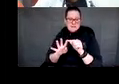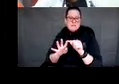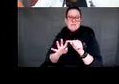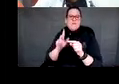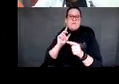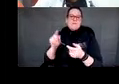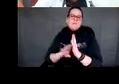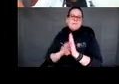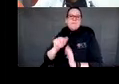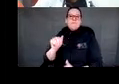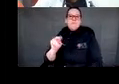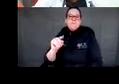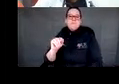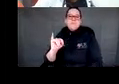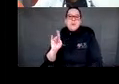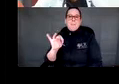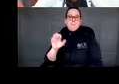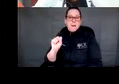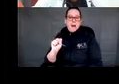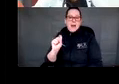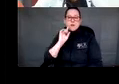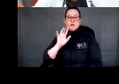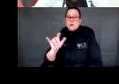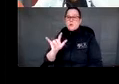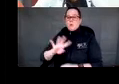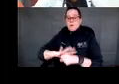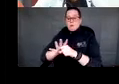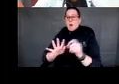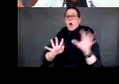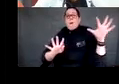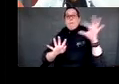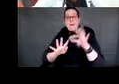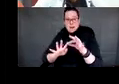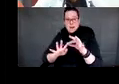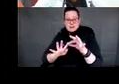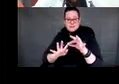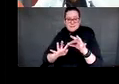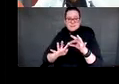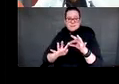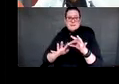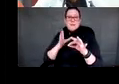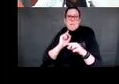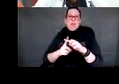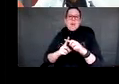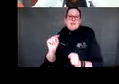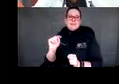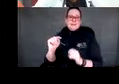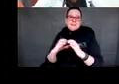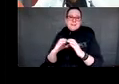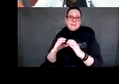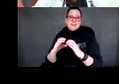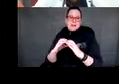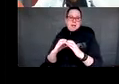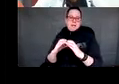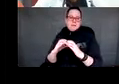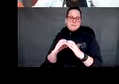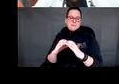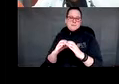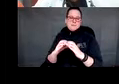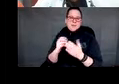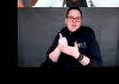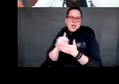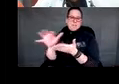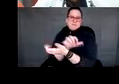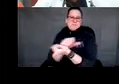will bind to the spike protein, as well as that important T cell response, which will allow the destruction